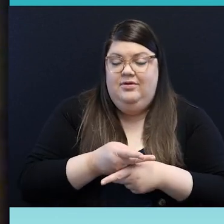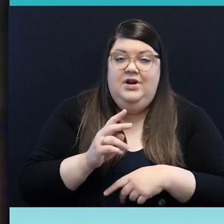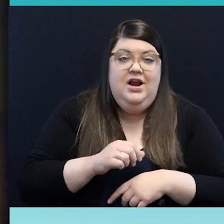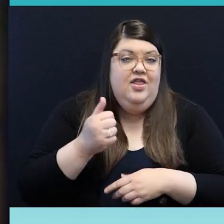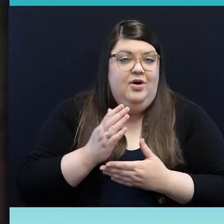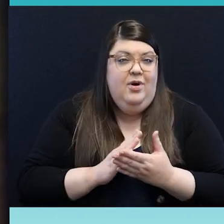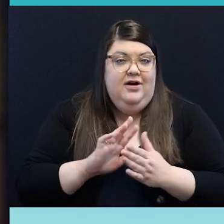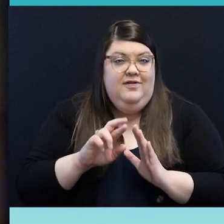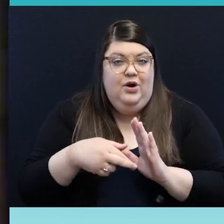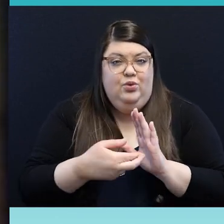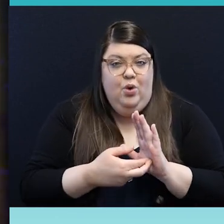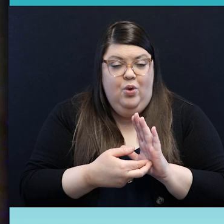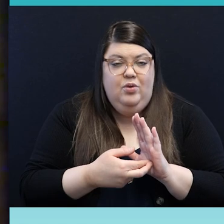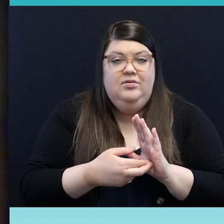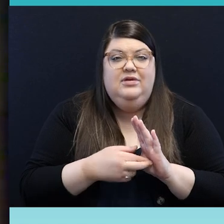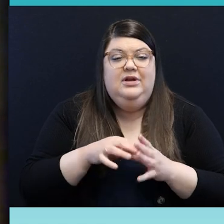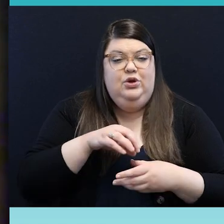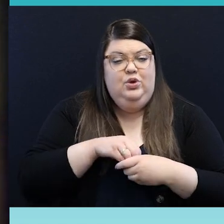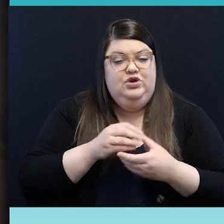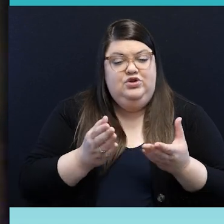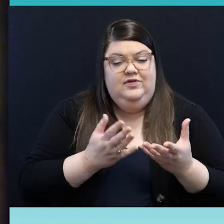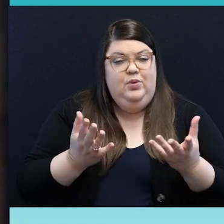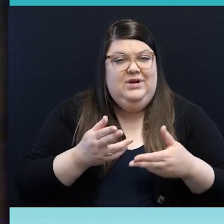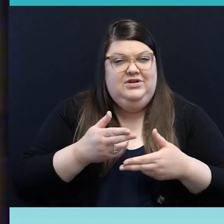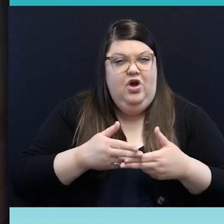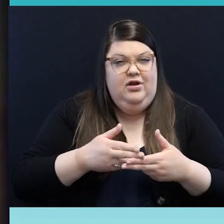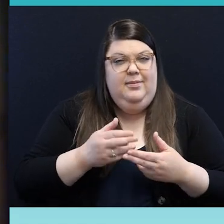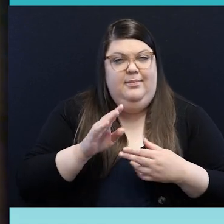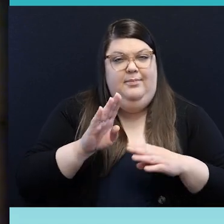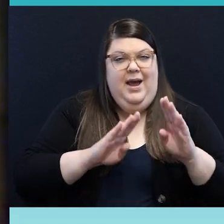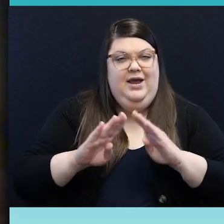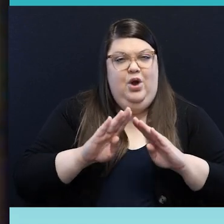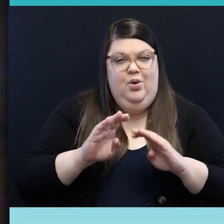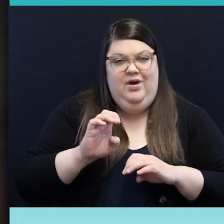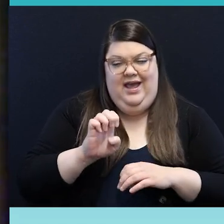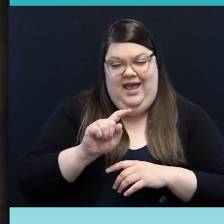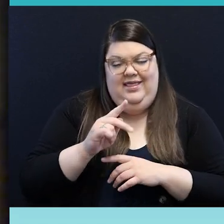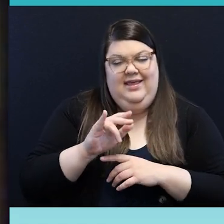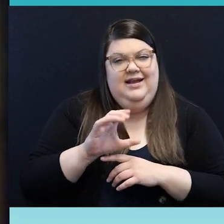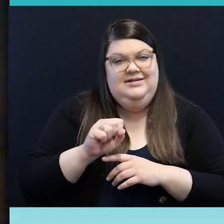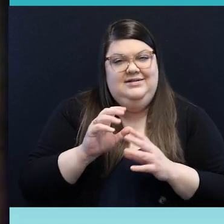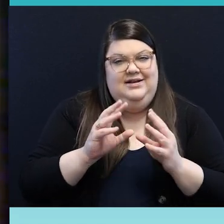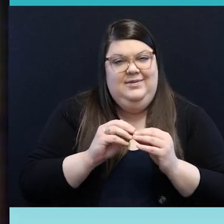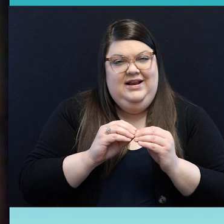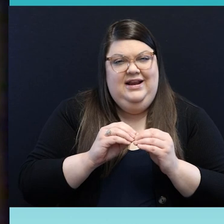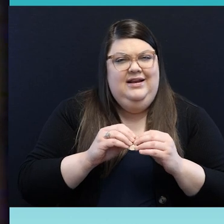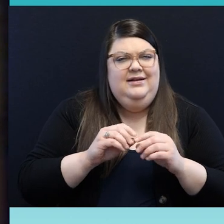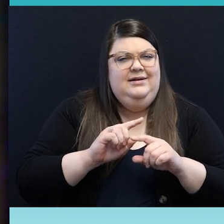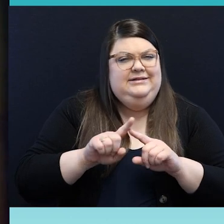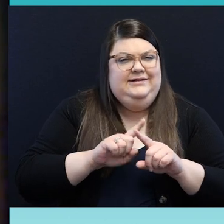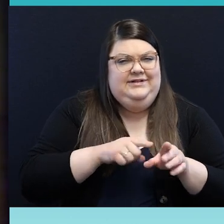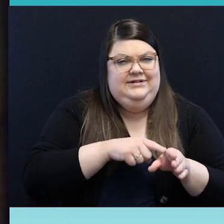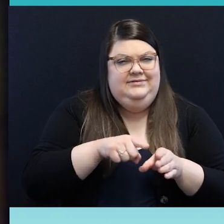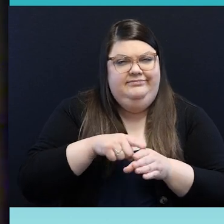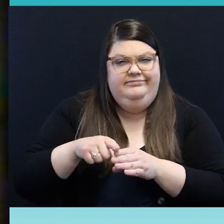role included serving on what's called a bioethics committee, which is an interdisciplinary committee that's